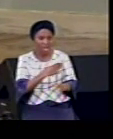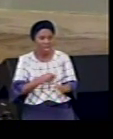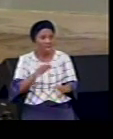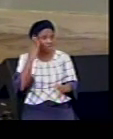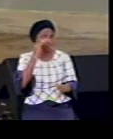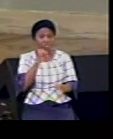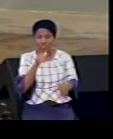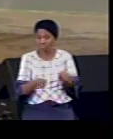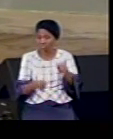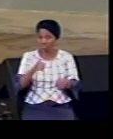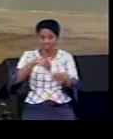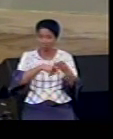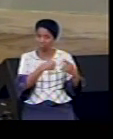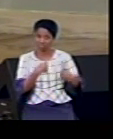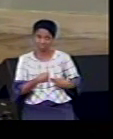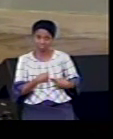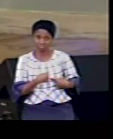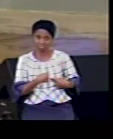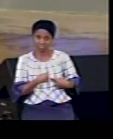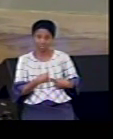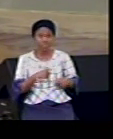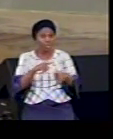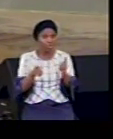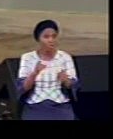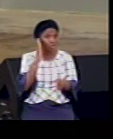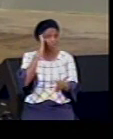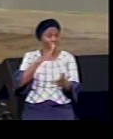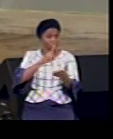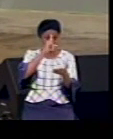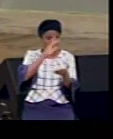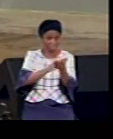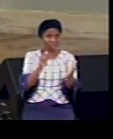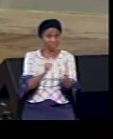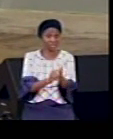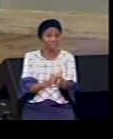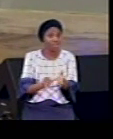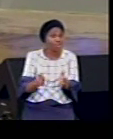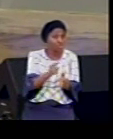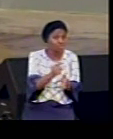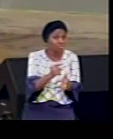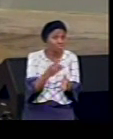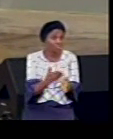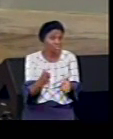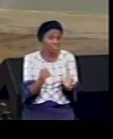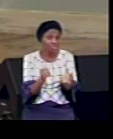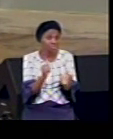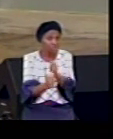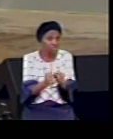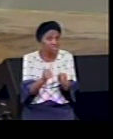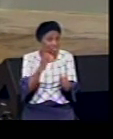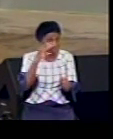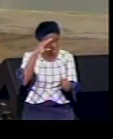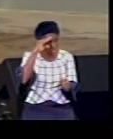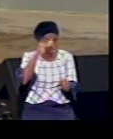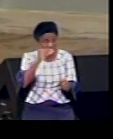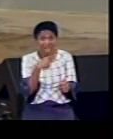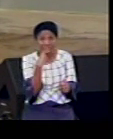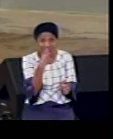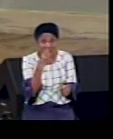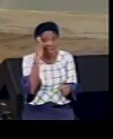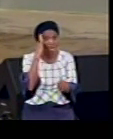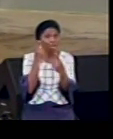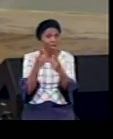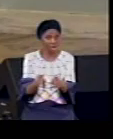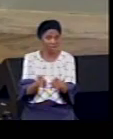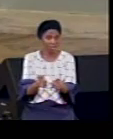his heart, but shall believe that those things which he says shall come to